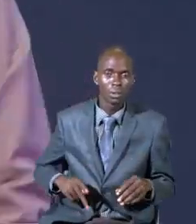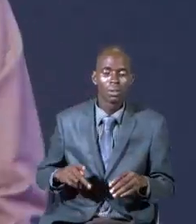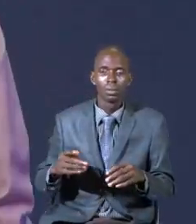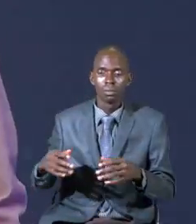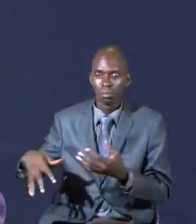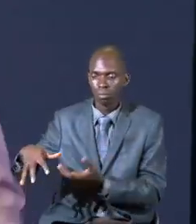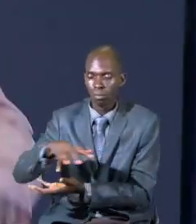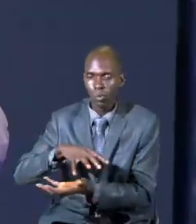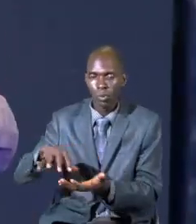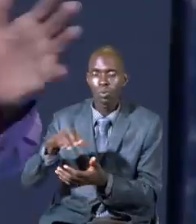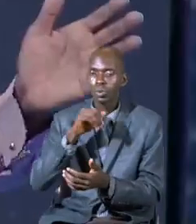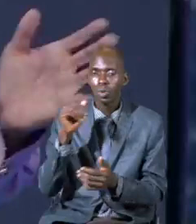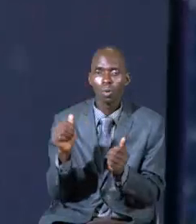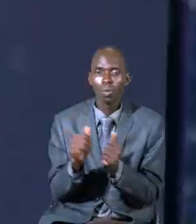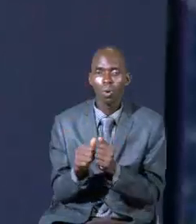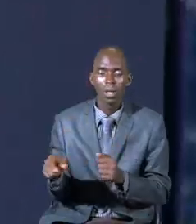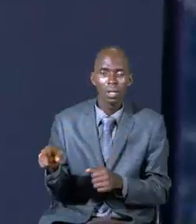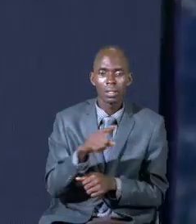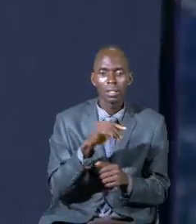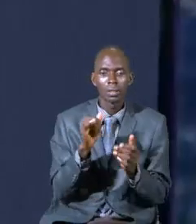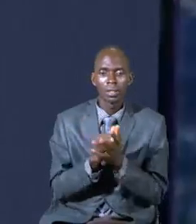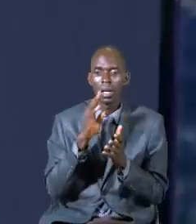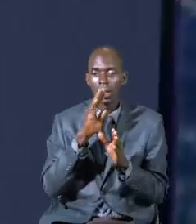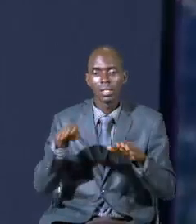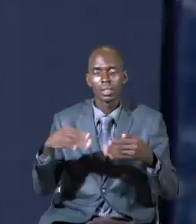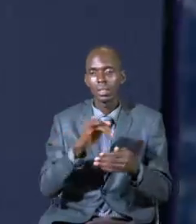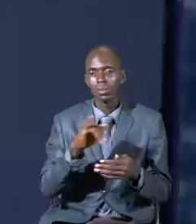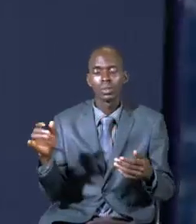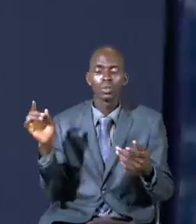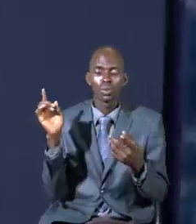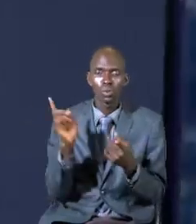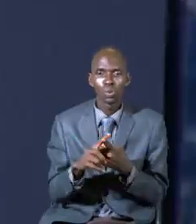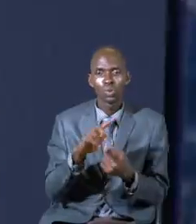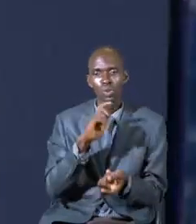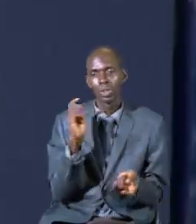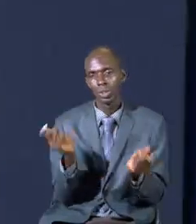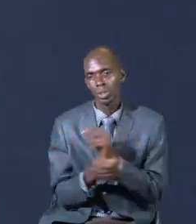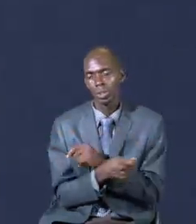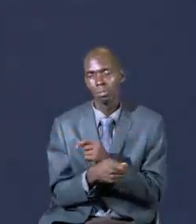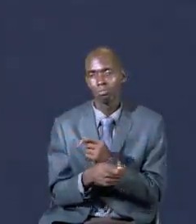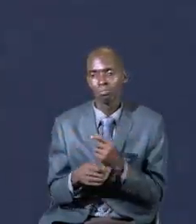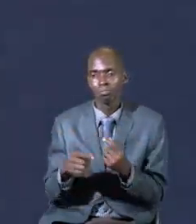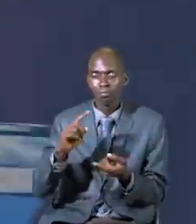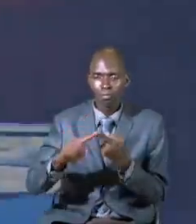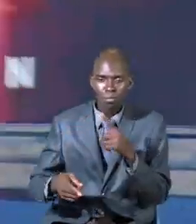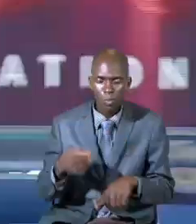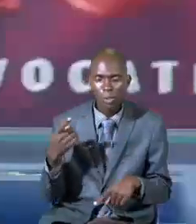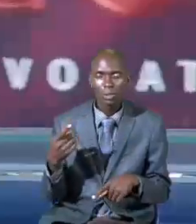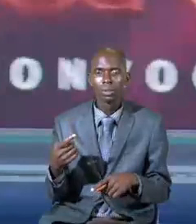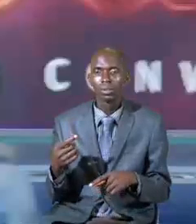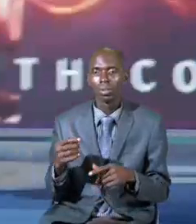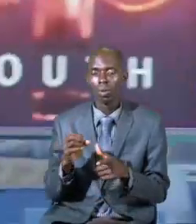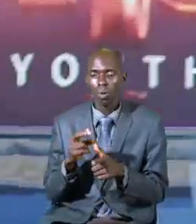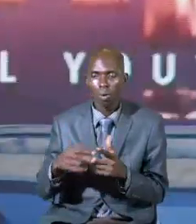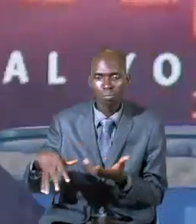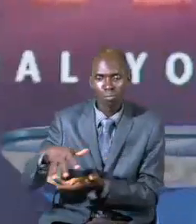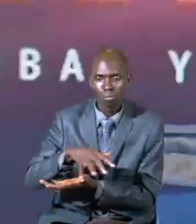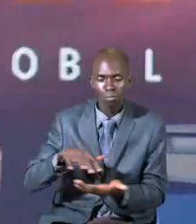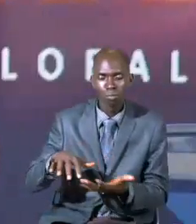given to change. Meddle not with them that are given to change. Can I explain that to you? My friend,